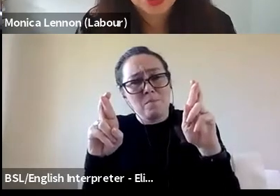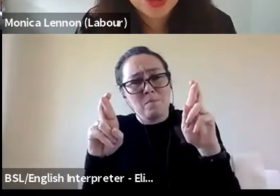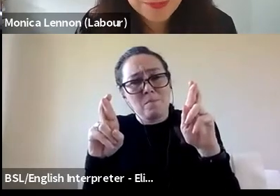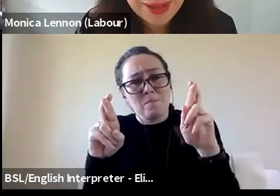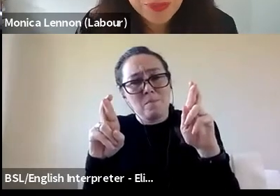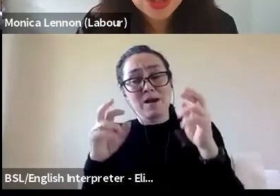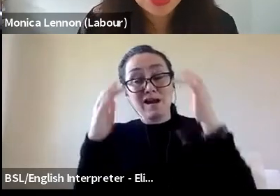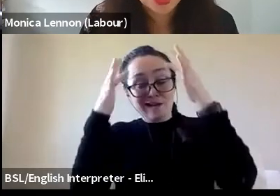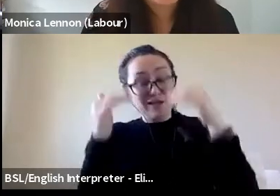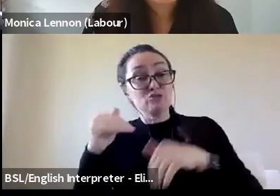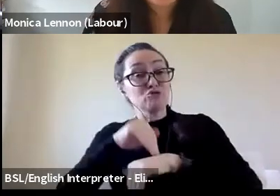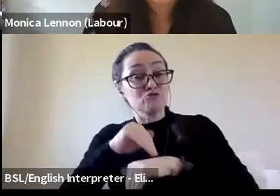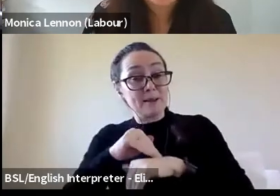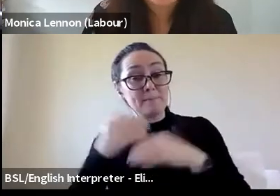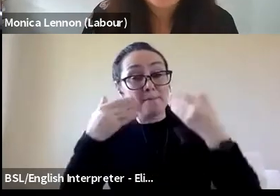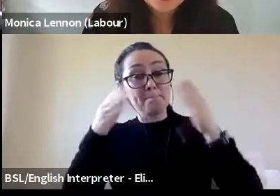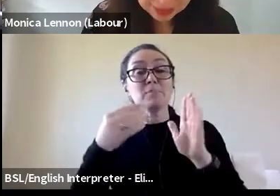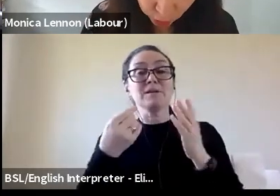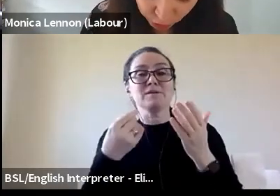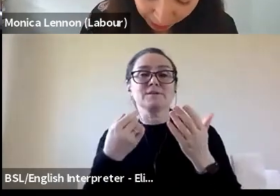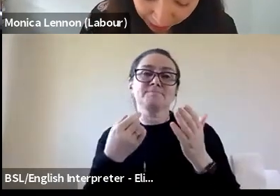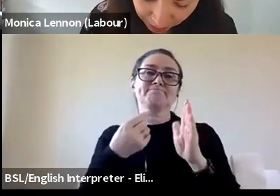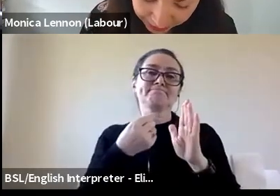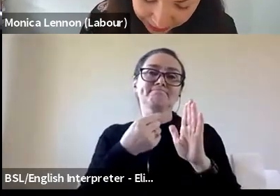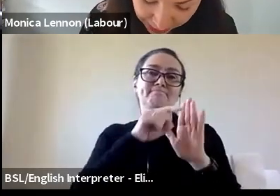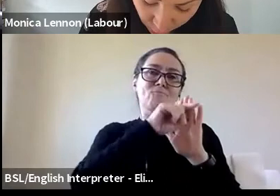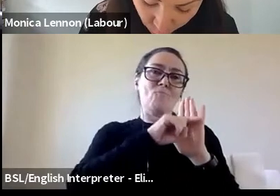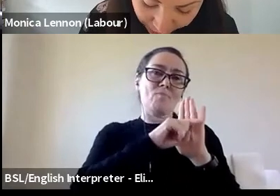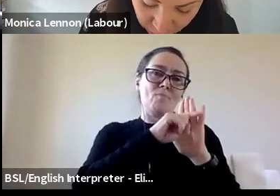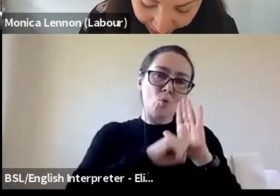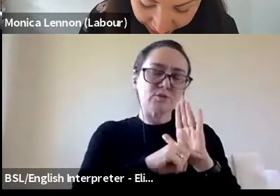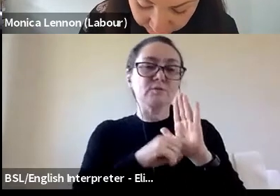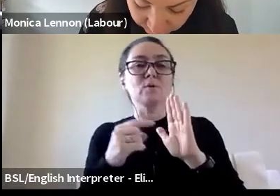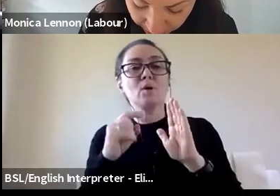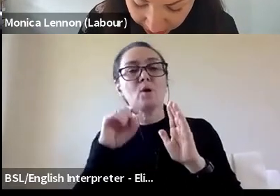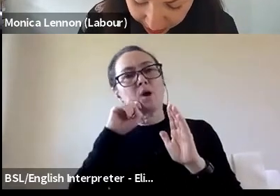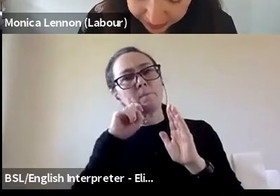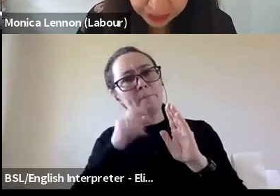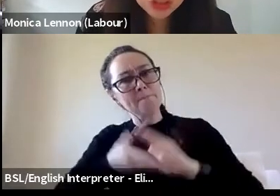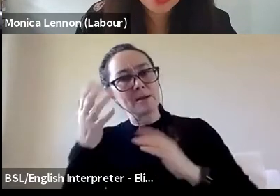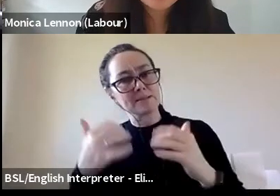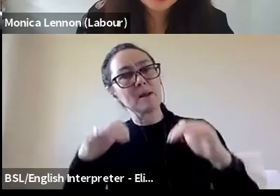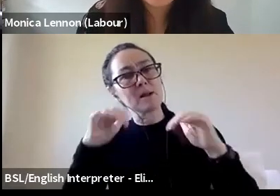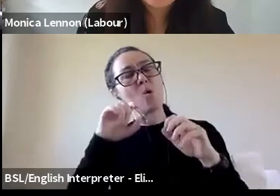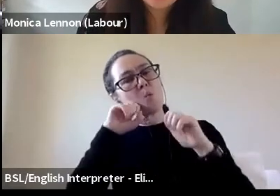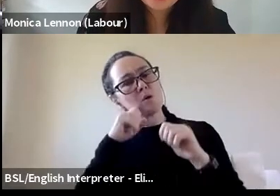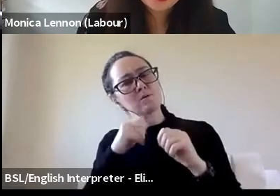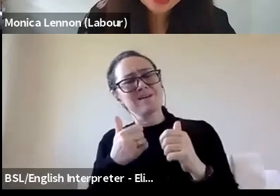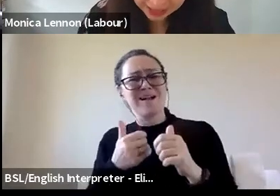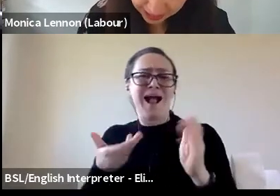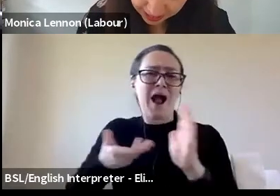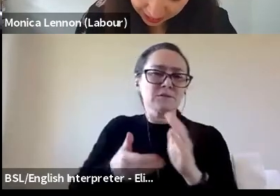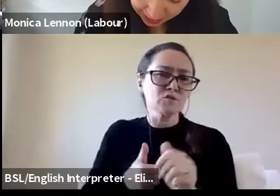and Public Order Bill, which has just been passed by the Scottish Parliament, will give additional protection